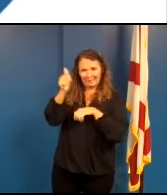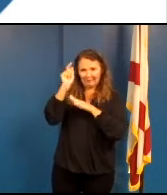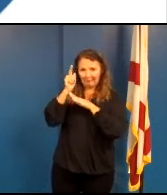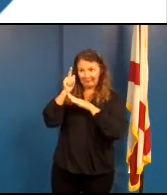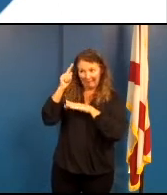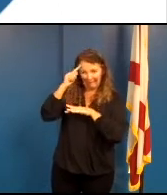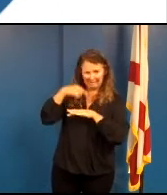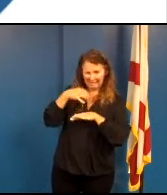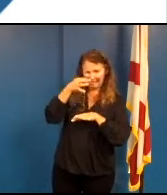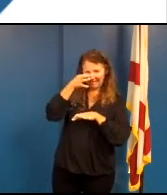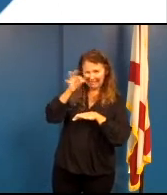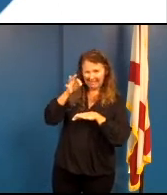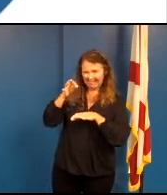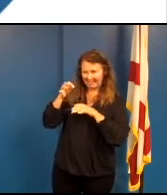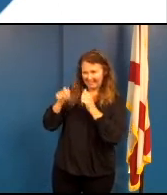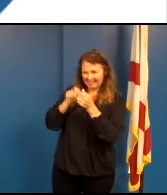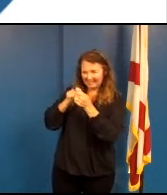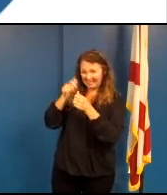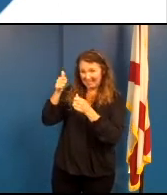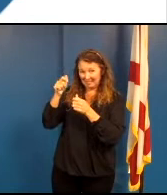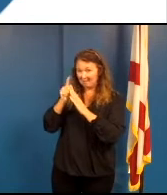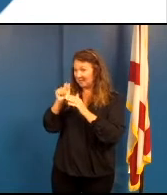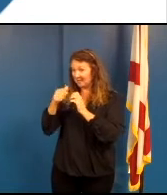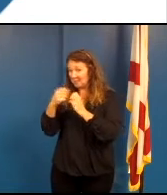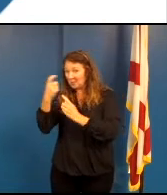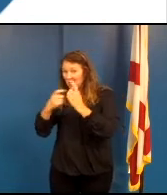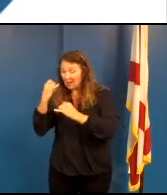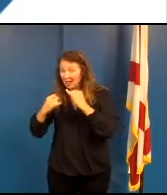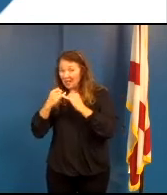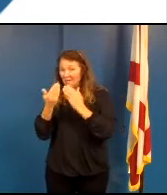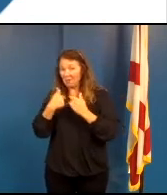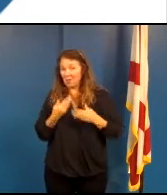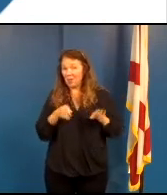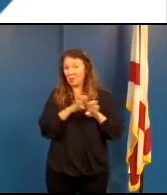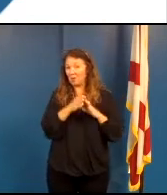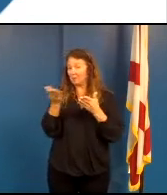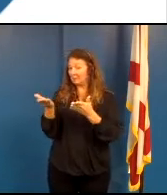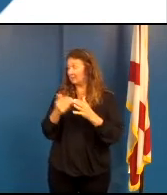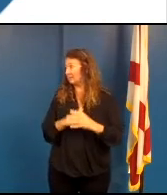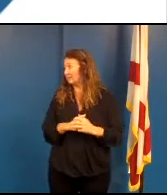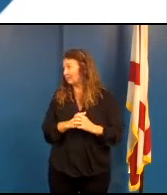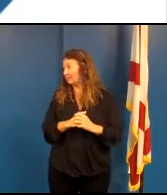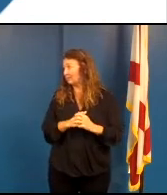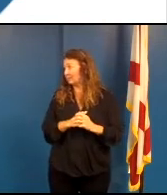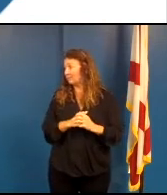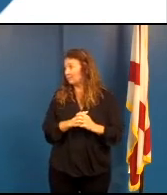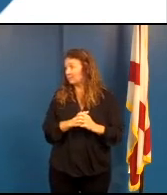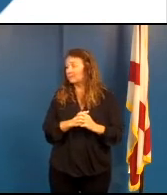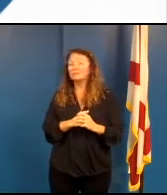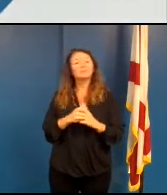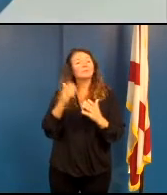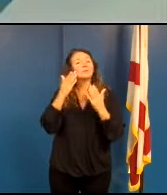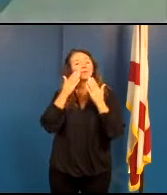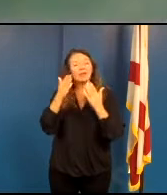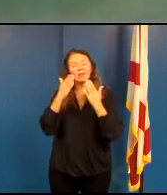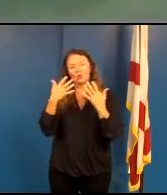and I think I just came in at that time. And I'll take any other questions or questions you may have or comments.